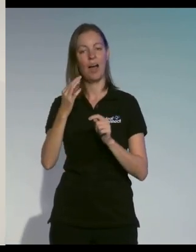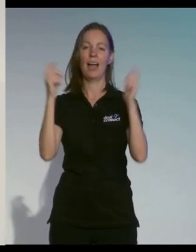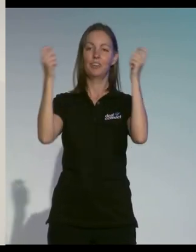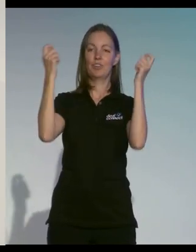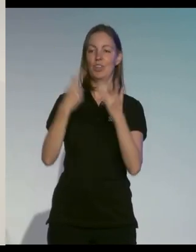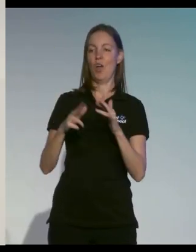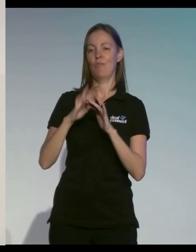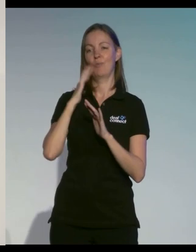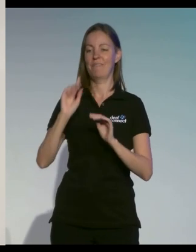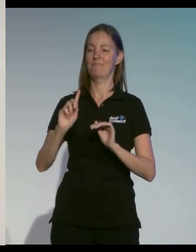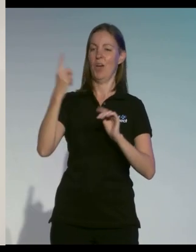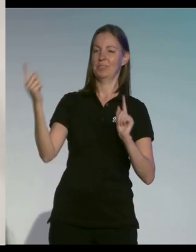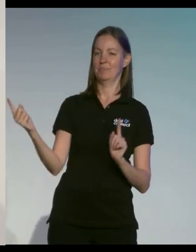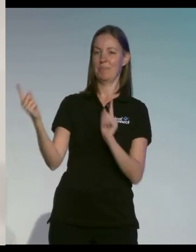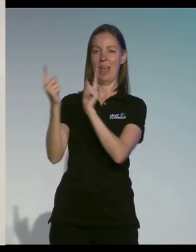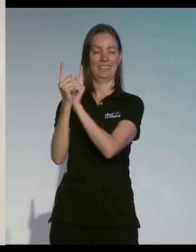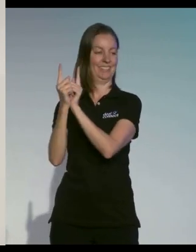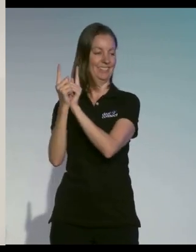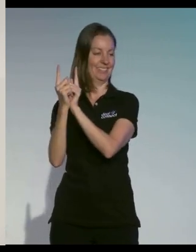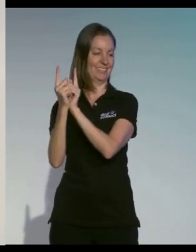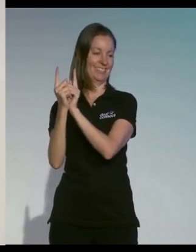to prove